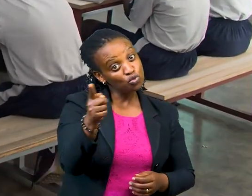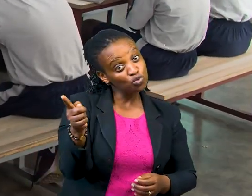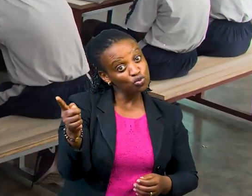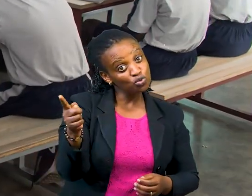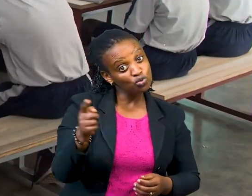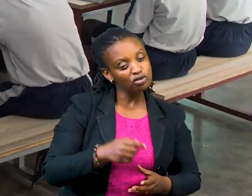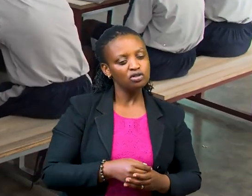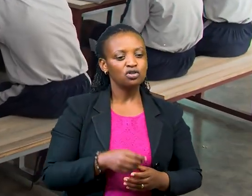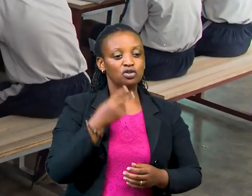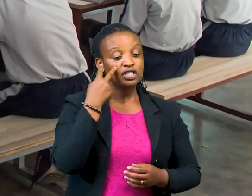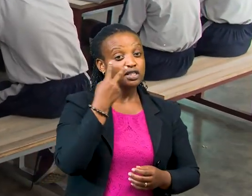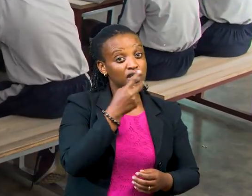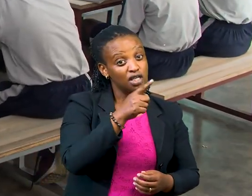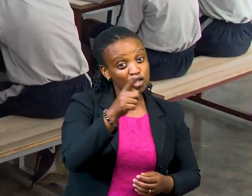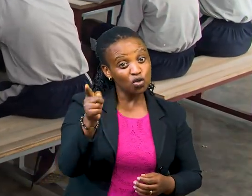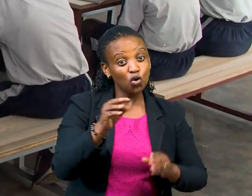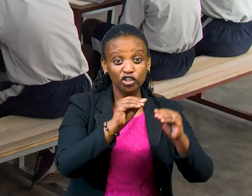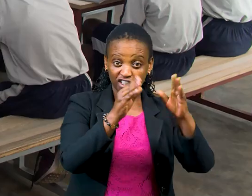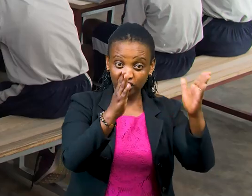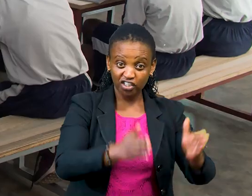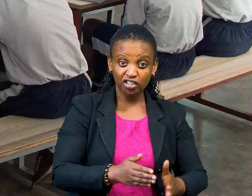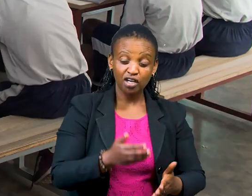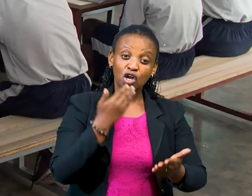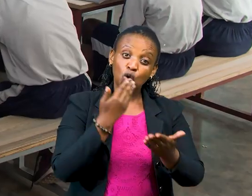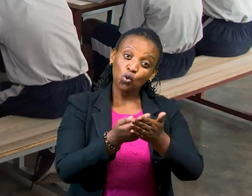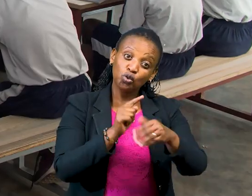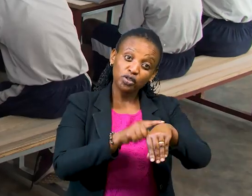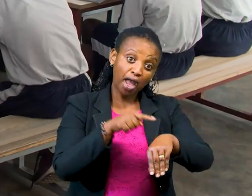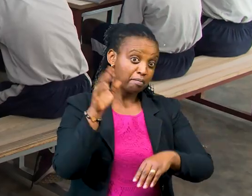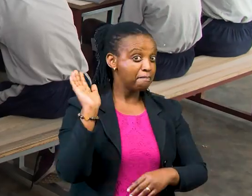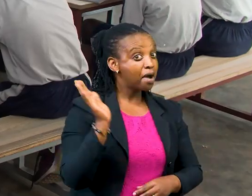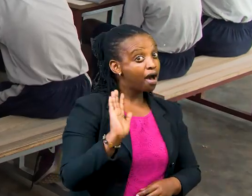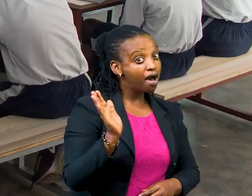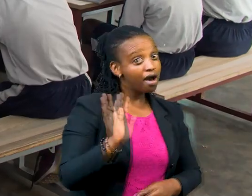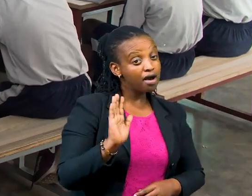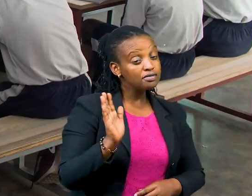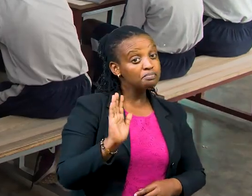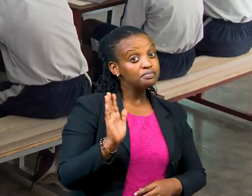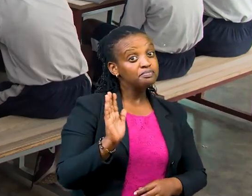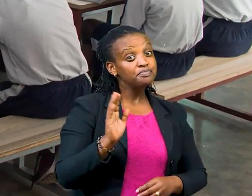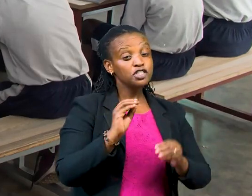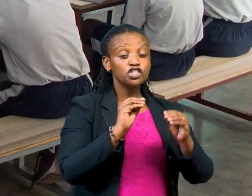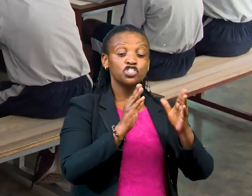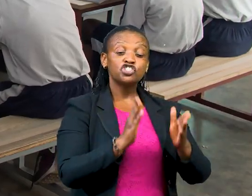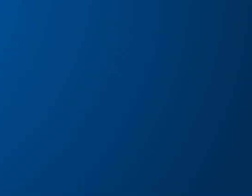you. See you, teacher. Have a good time. Bye.